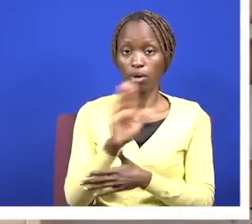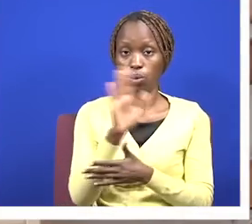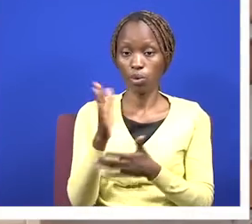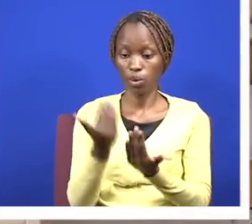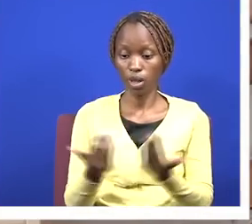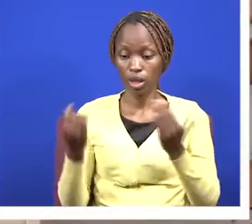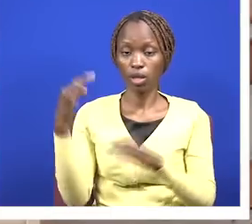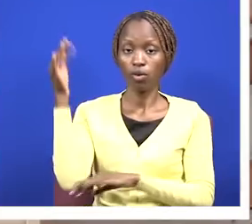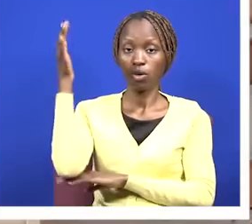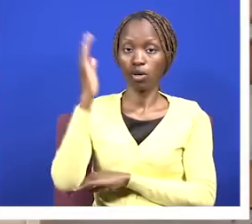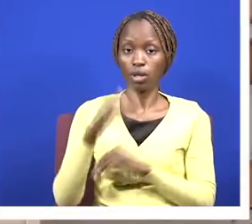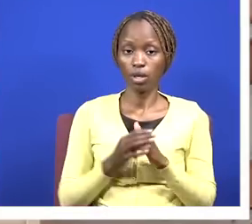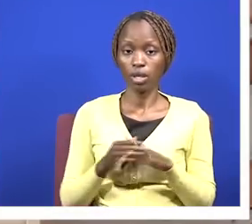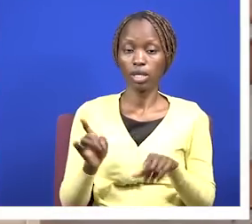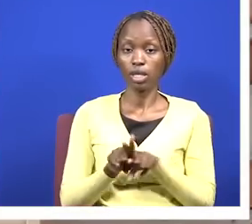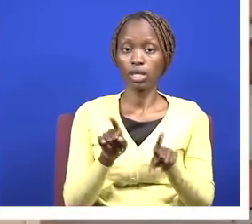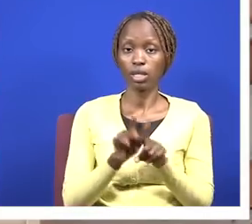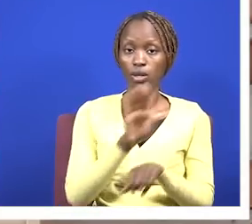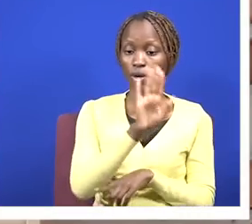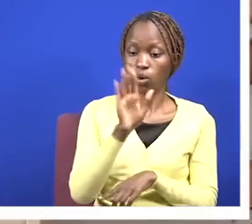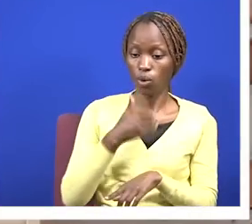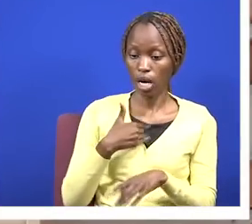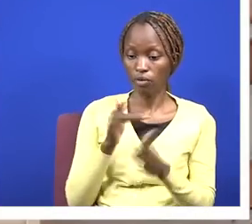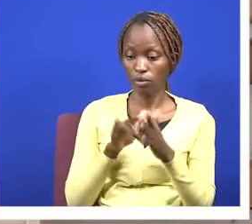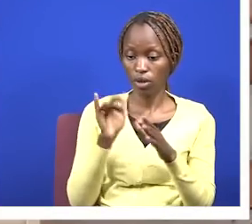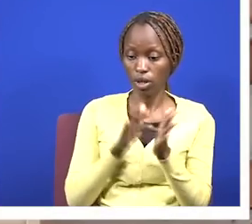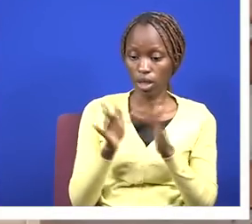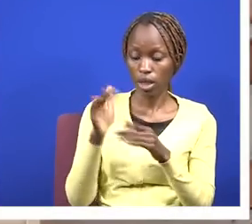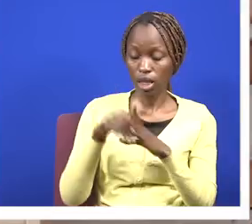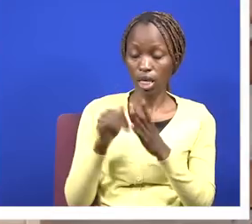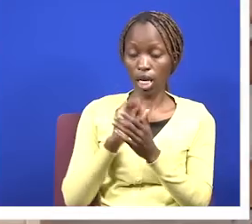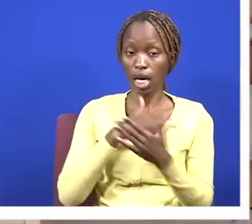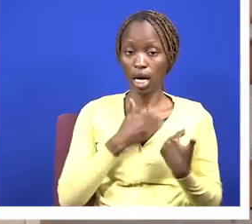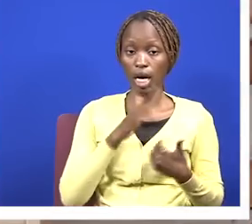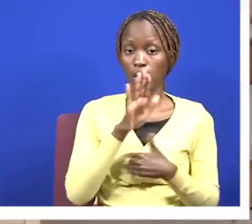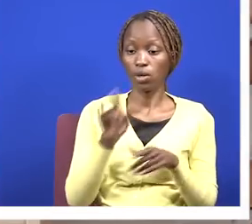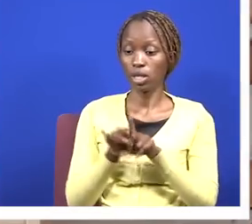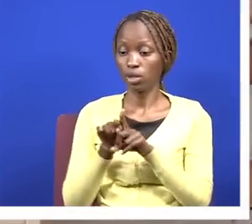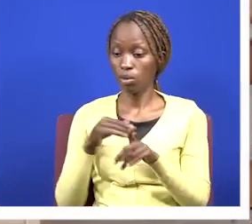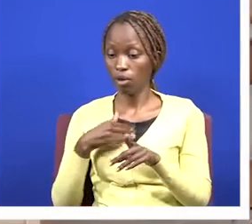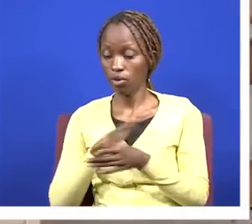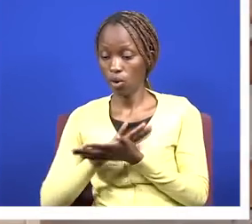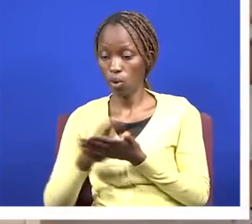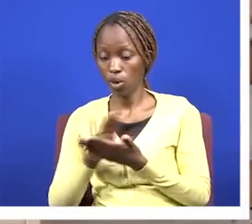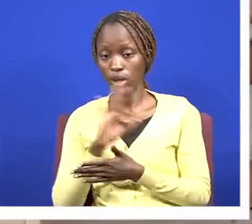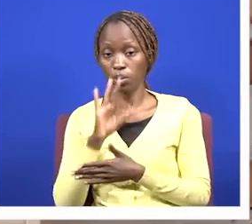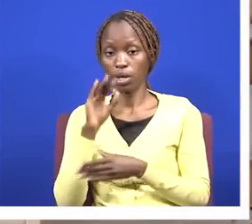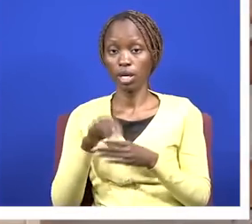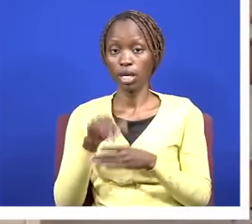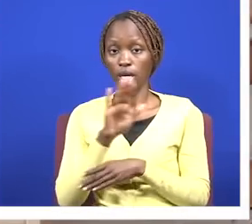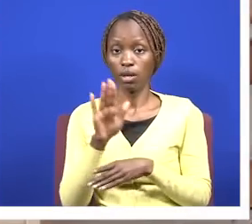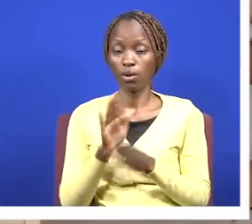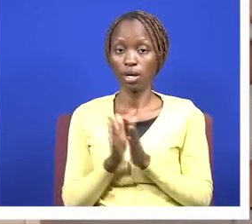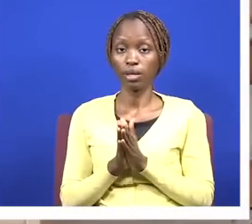of God. And you have Jesus in your heart, and you have the Holy Spirit in you.